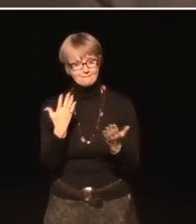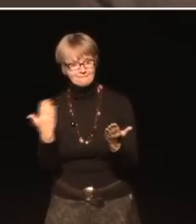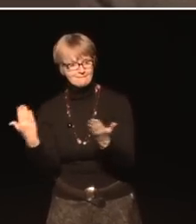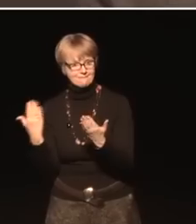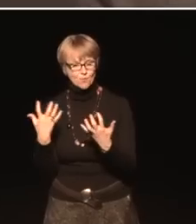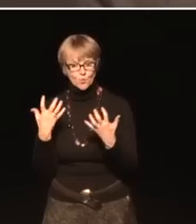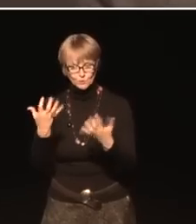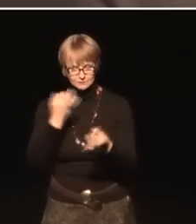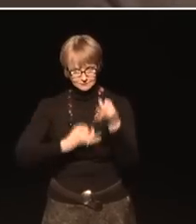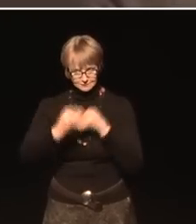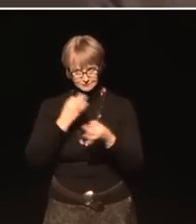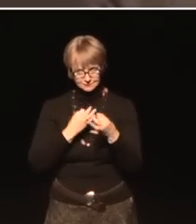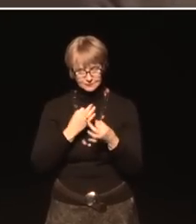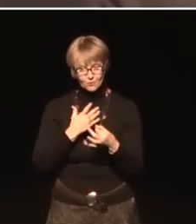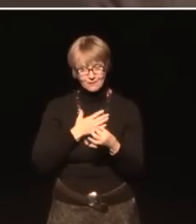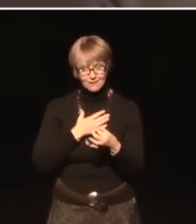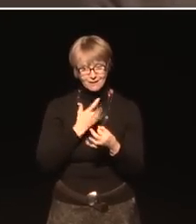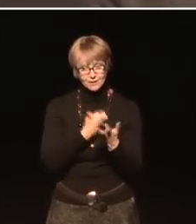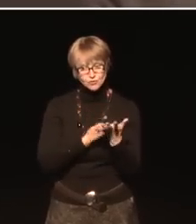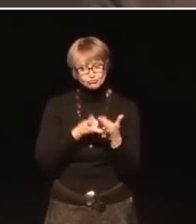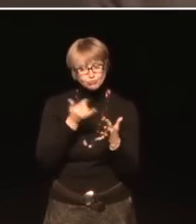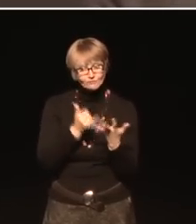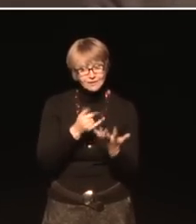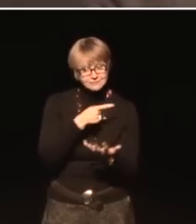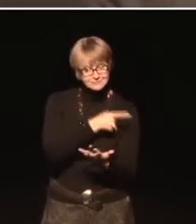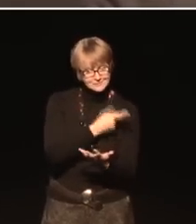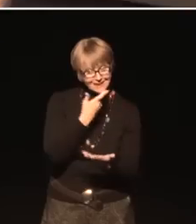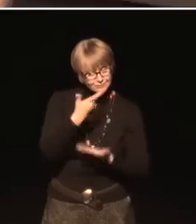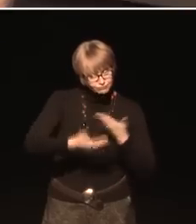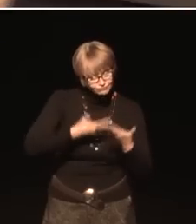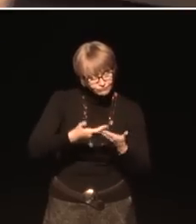with you, Rufus, but perhaps you'd like to set out your stall now.